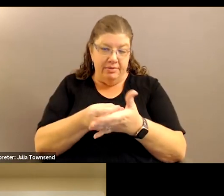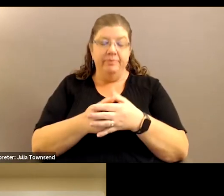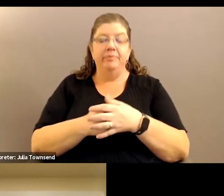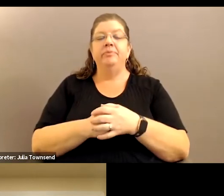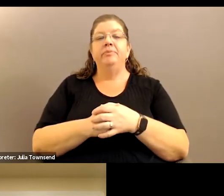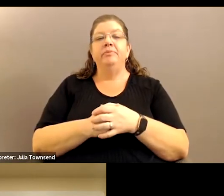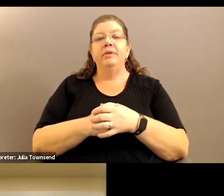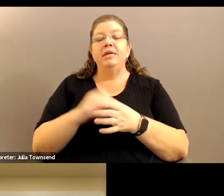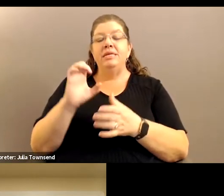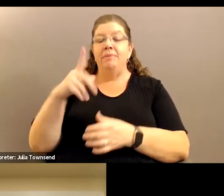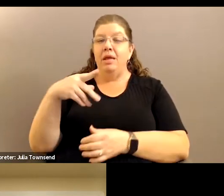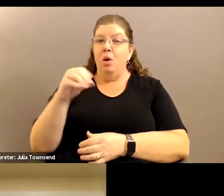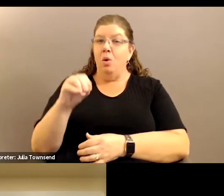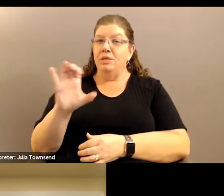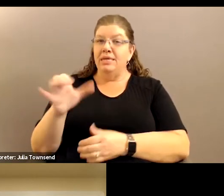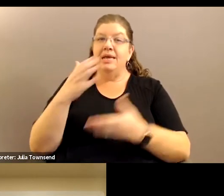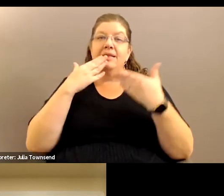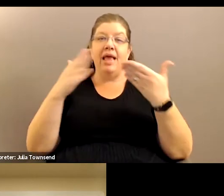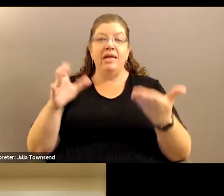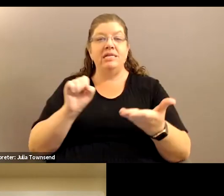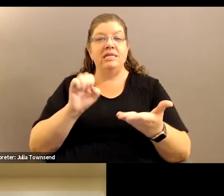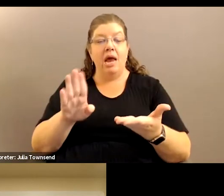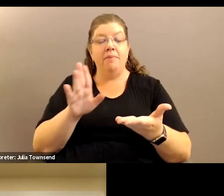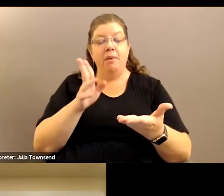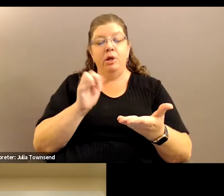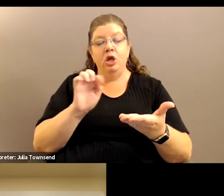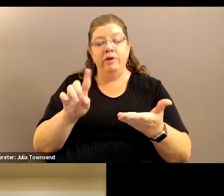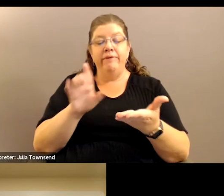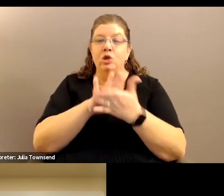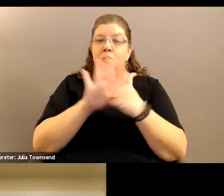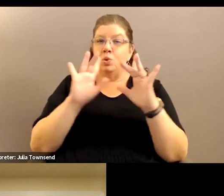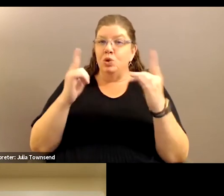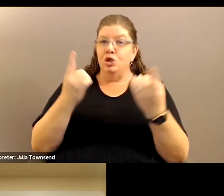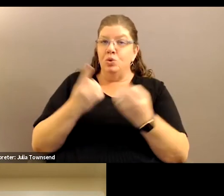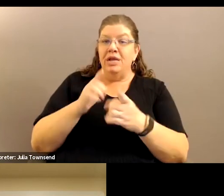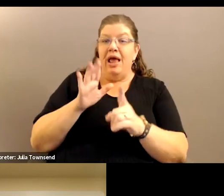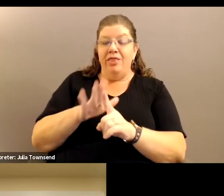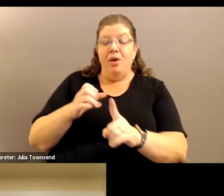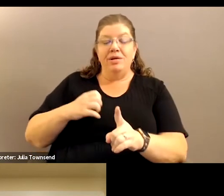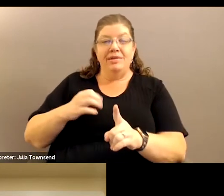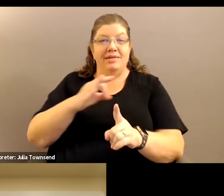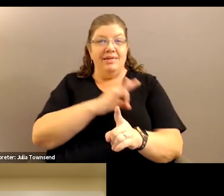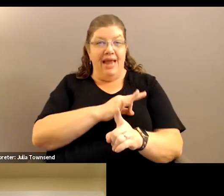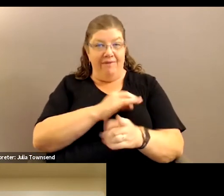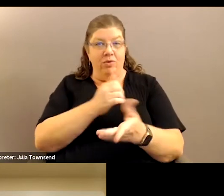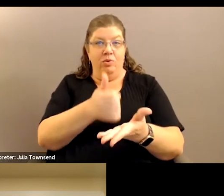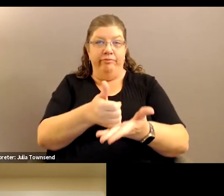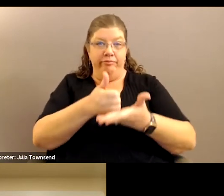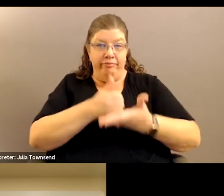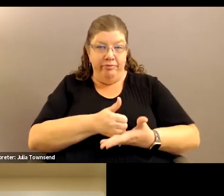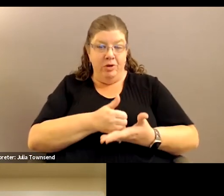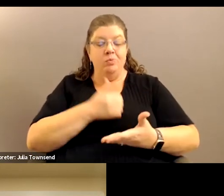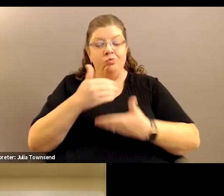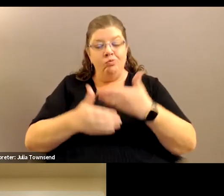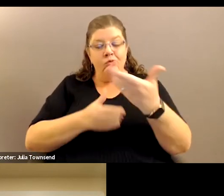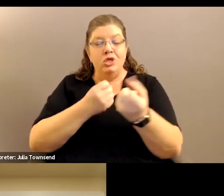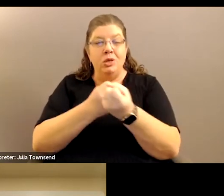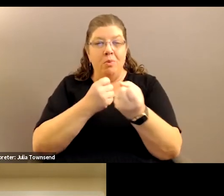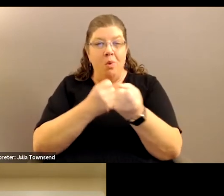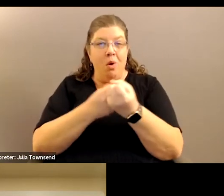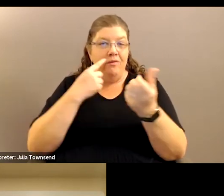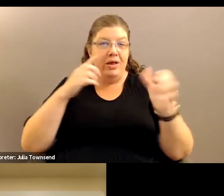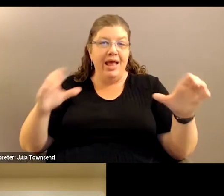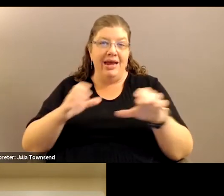cboc wishes to thank the santa barbara unified school district staff who have assisted us with ongoing support for the